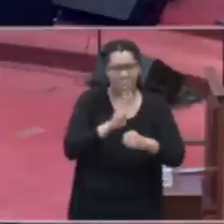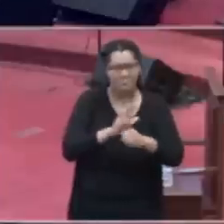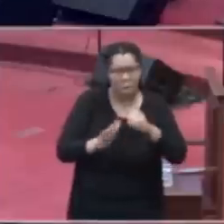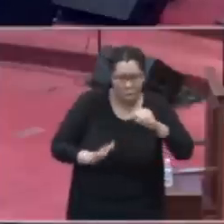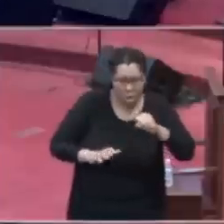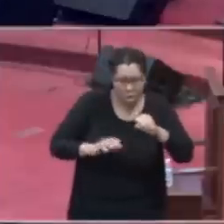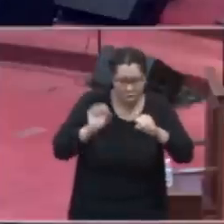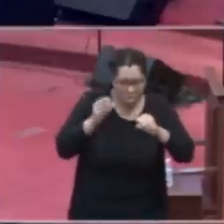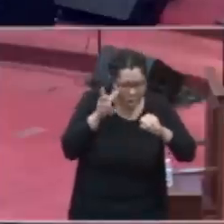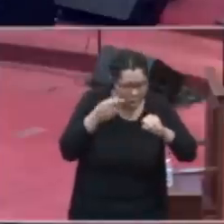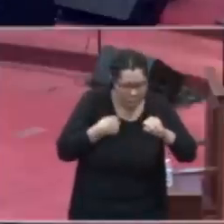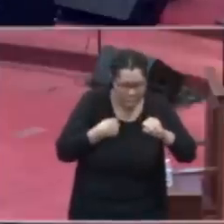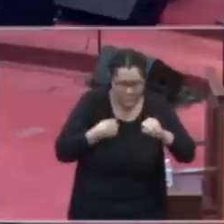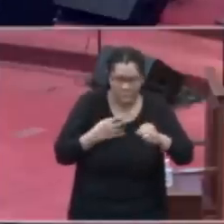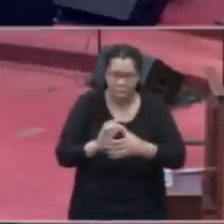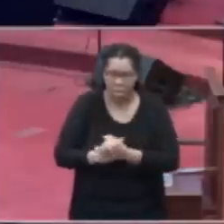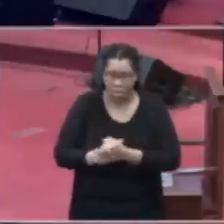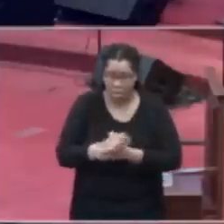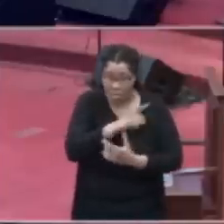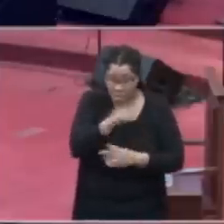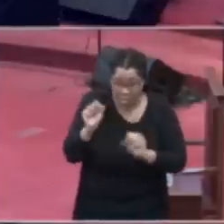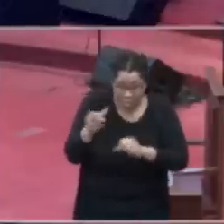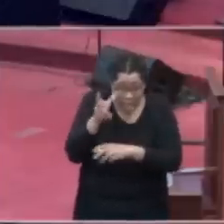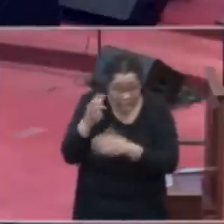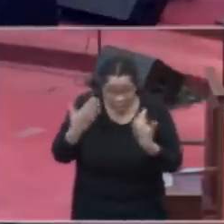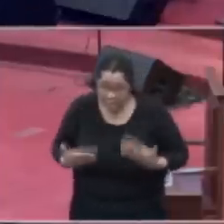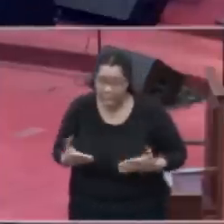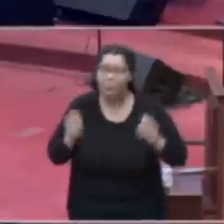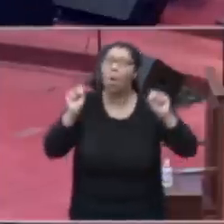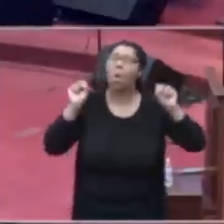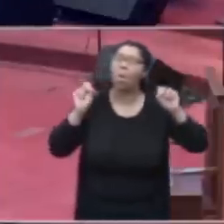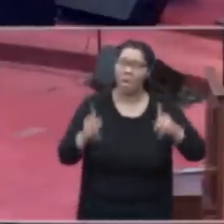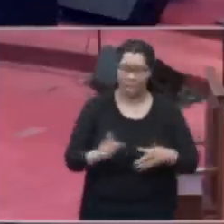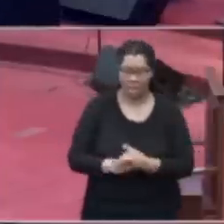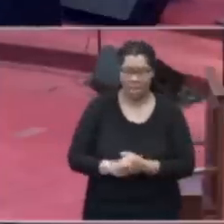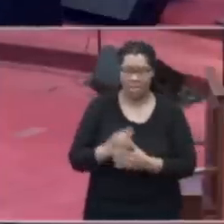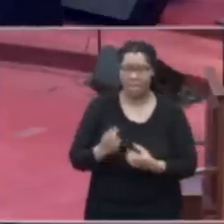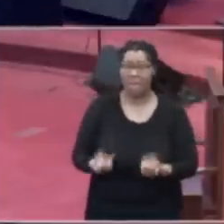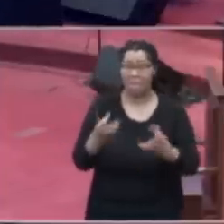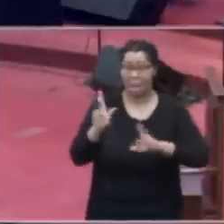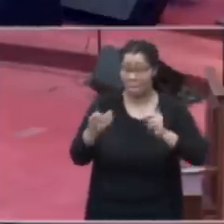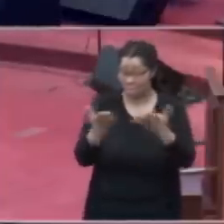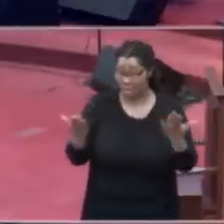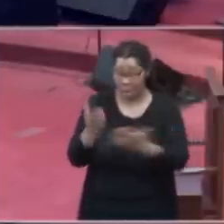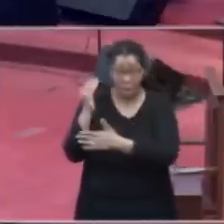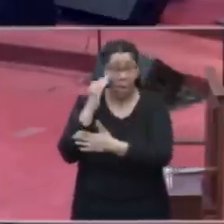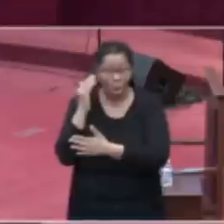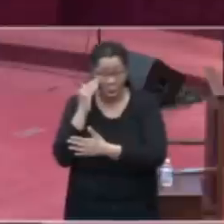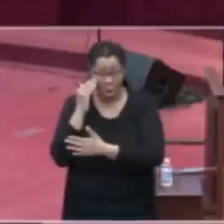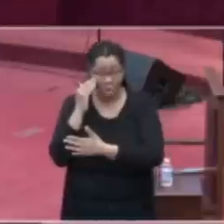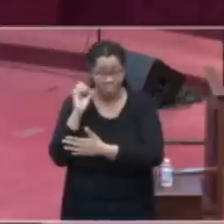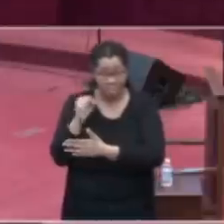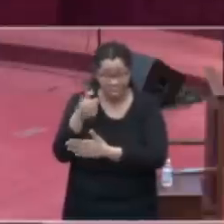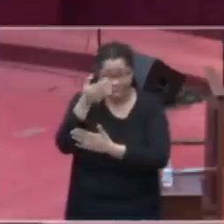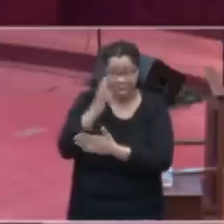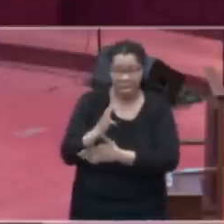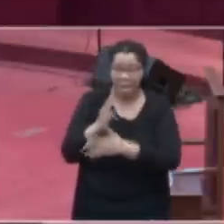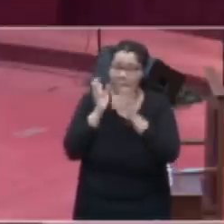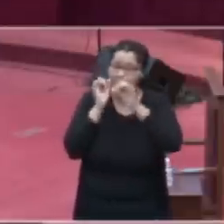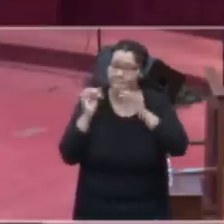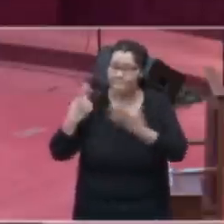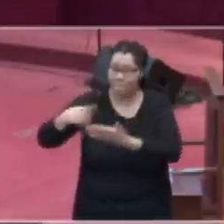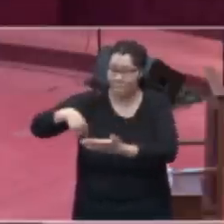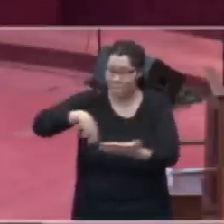Is it working? Is it working? Okay, let me say it again. How many of you know that while God has blessed